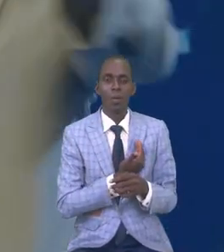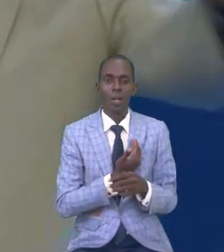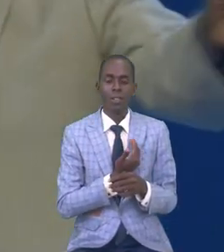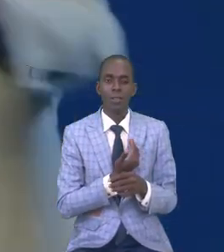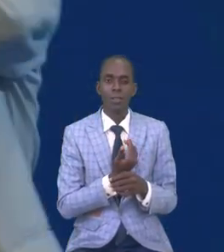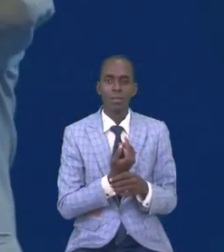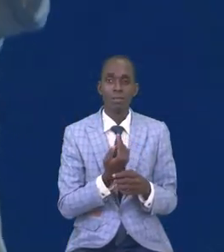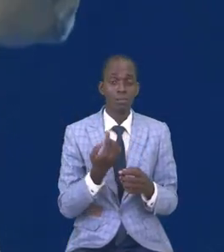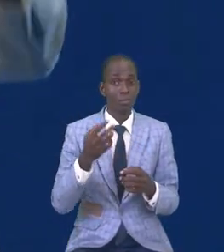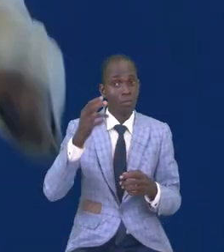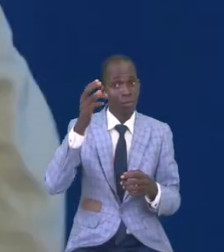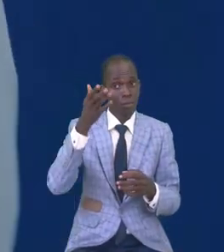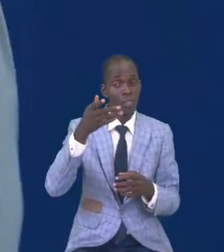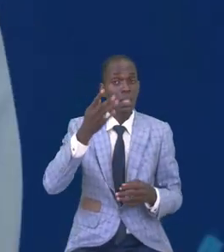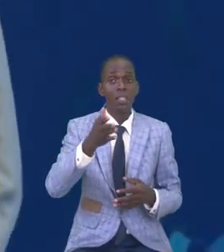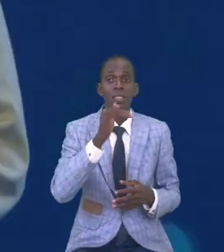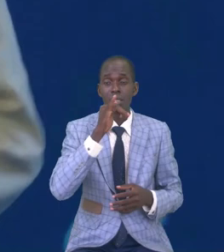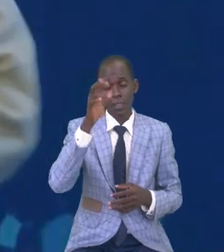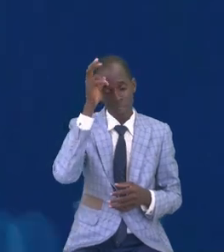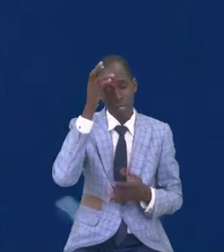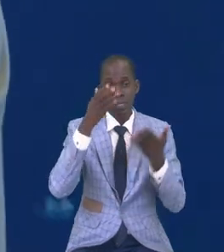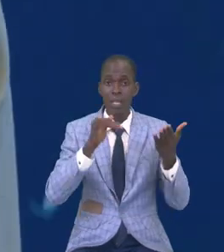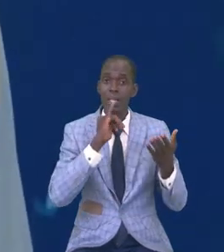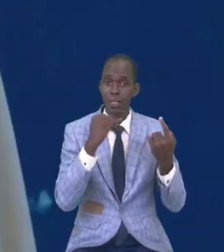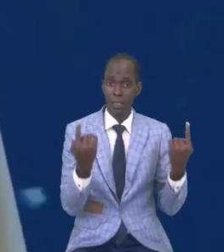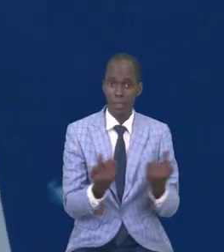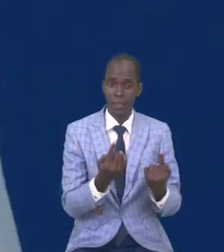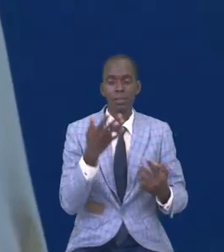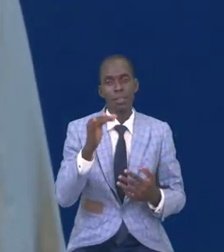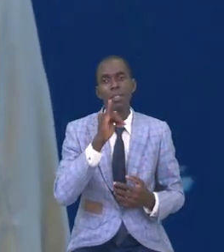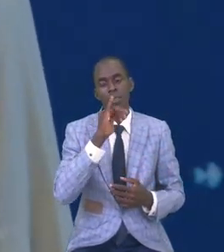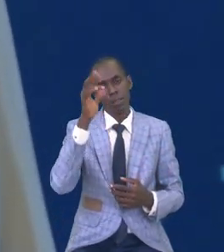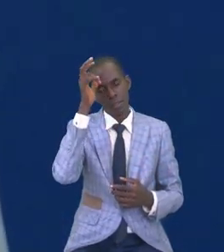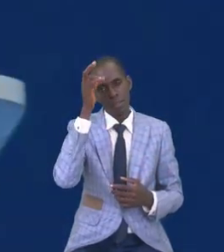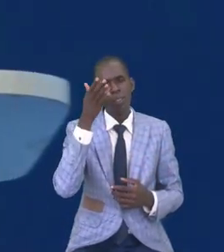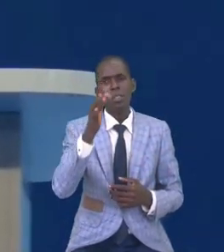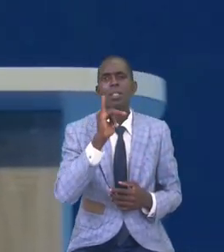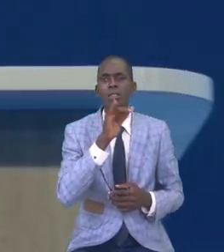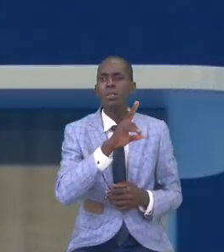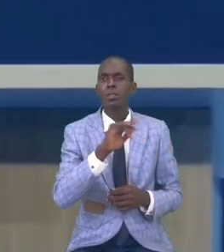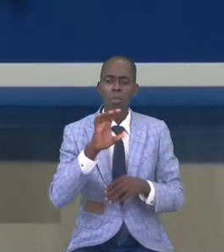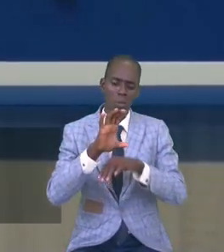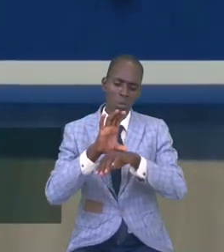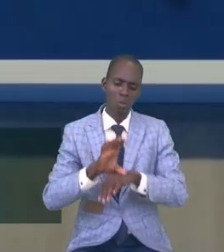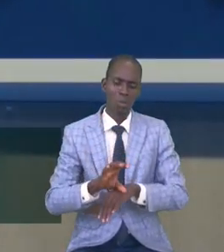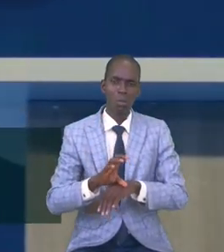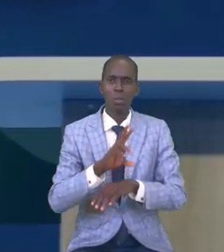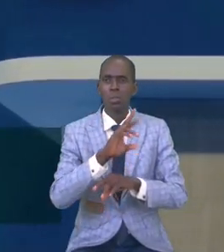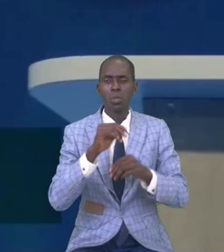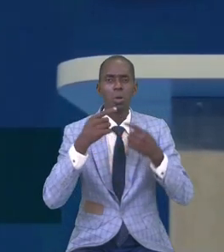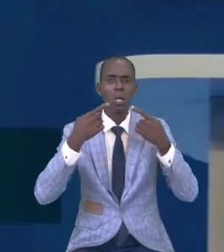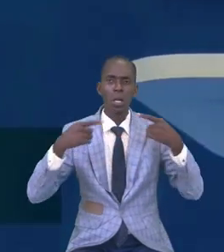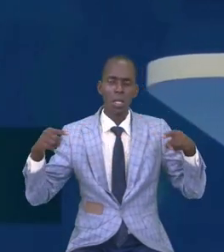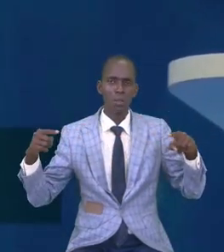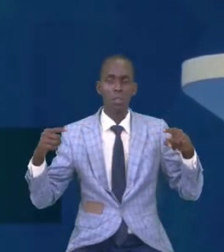is Satan in the world. There is no culture. There is no language where